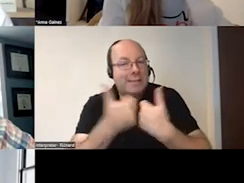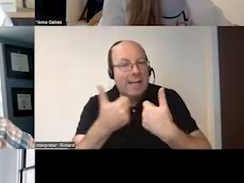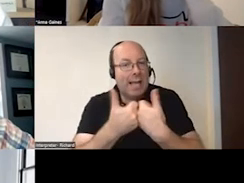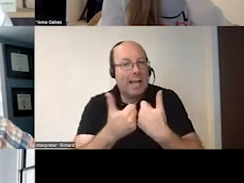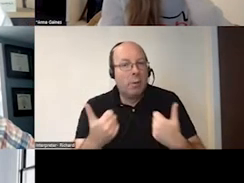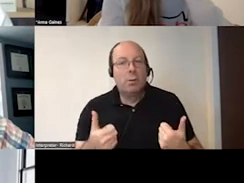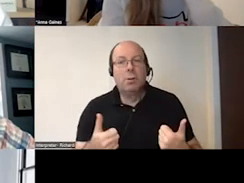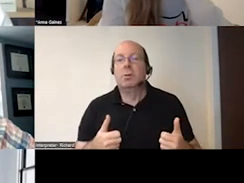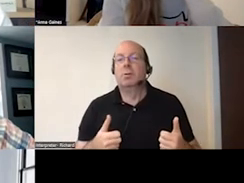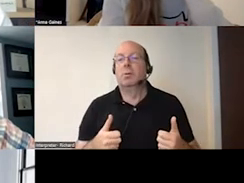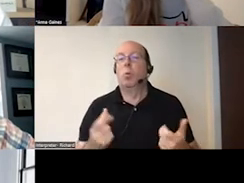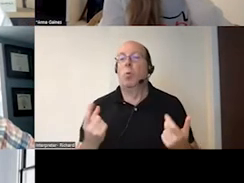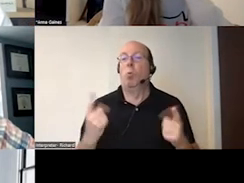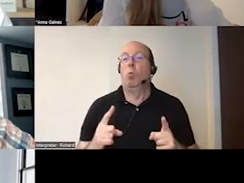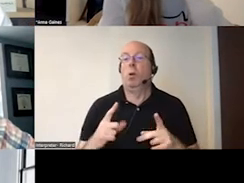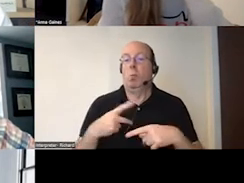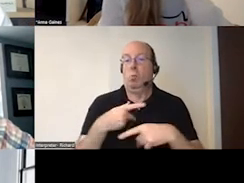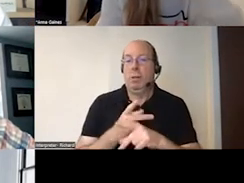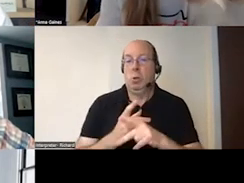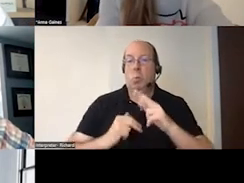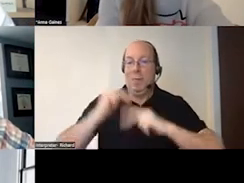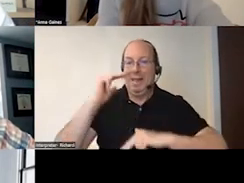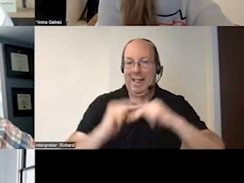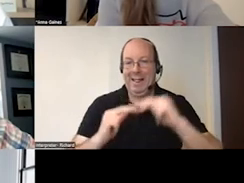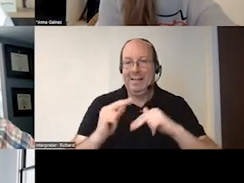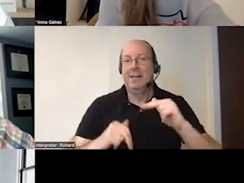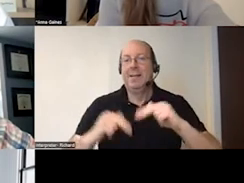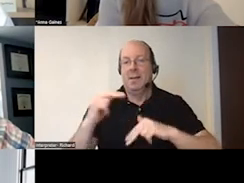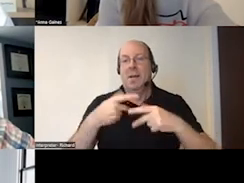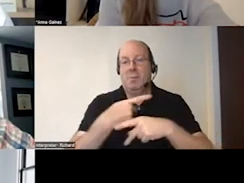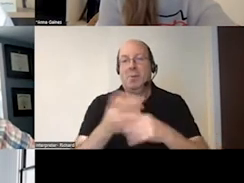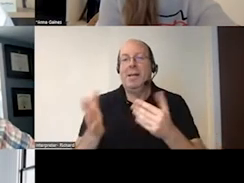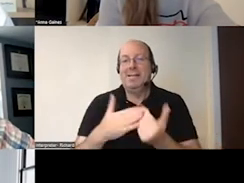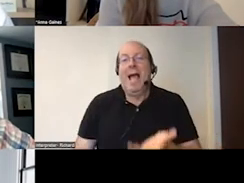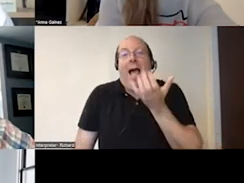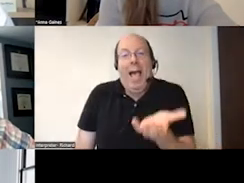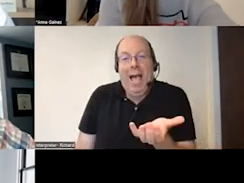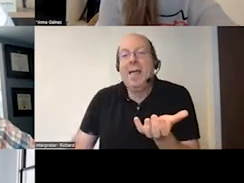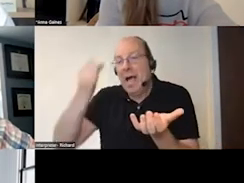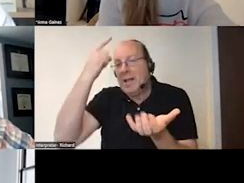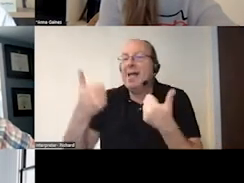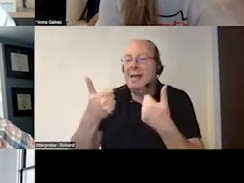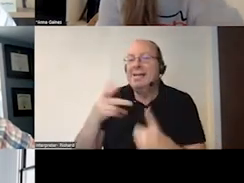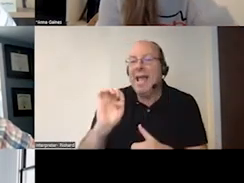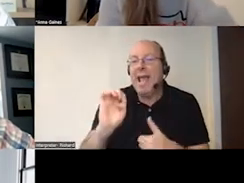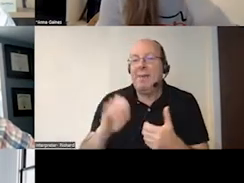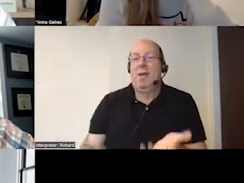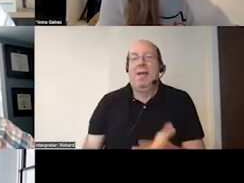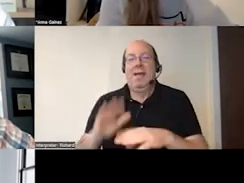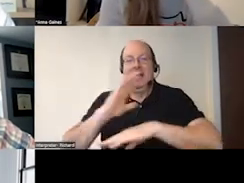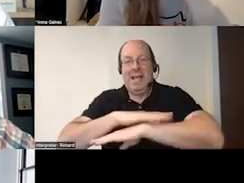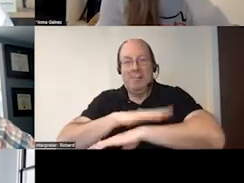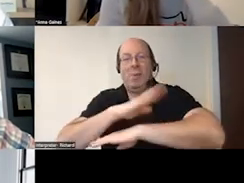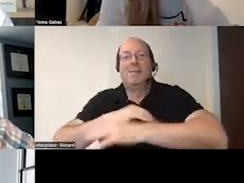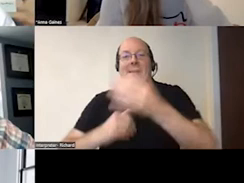I think that when you build a product, sometimes you feel like it's just like, oh, this is so easy. They just get it. It's a game. You just put it down on the table. You just